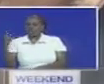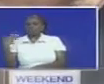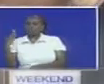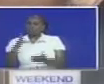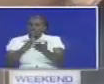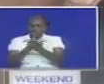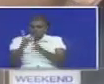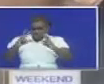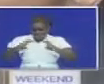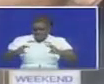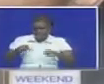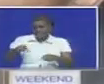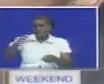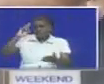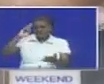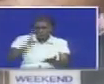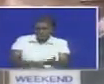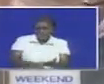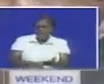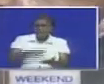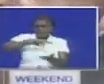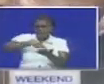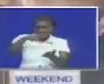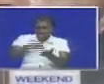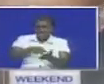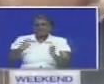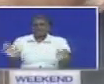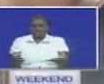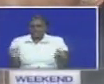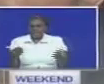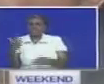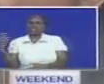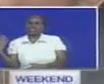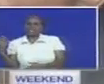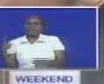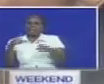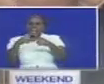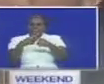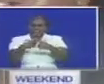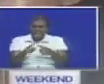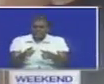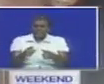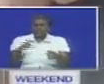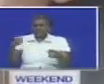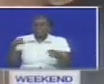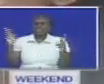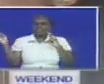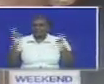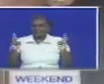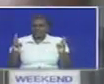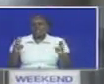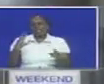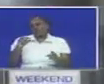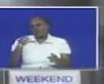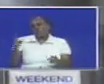we can also recommend policy that can encourage us to be green. But if you say we're ready, I'll say we're still working